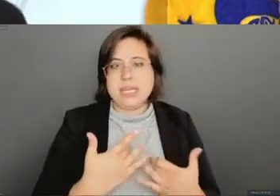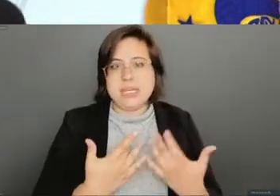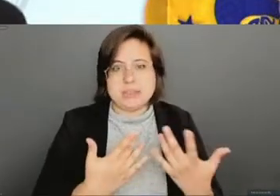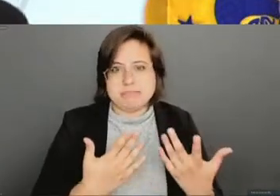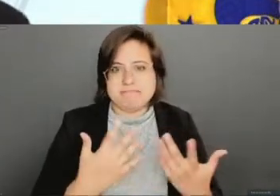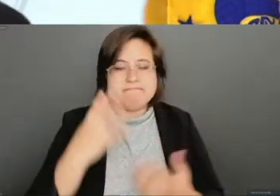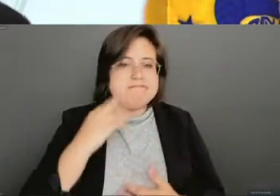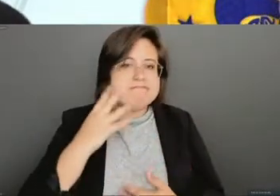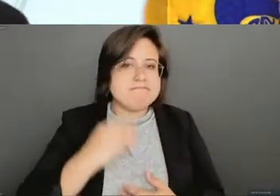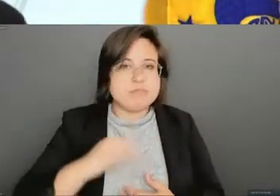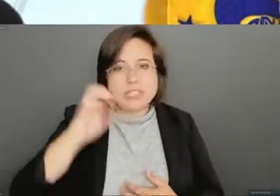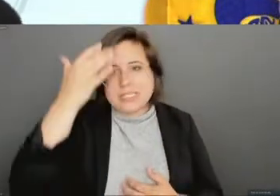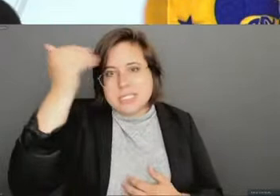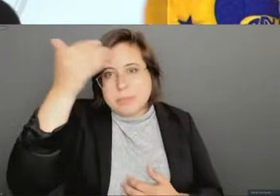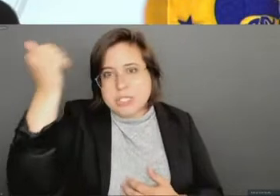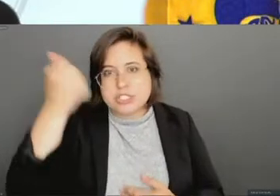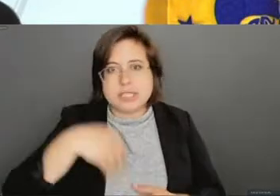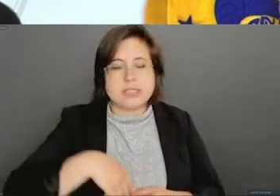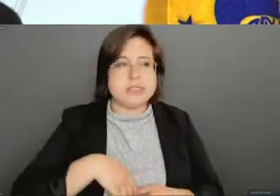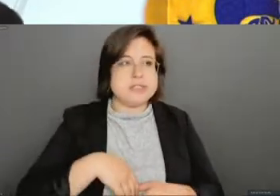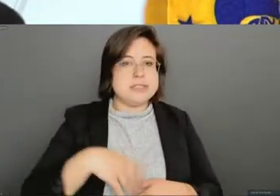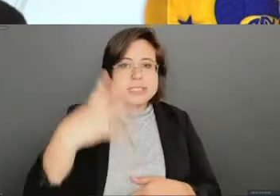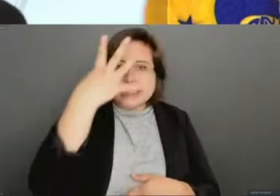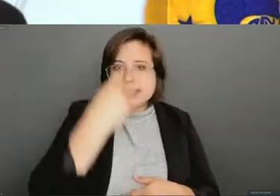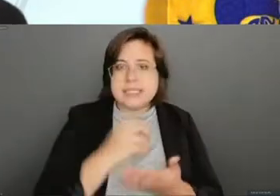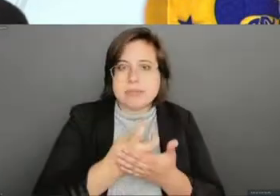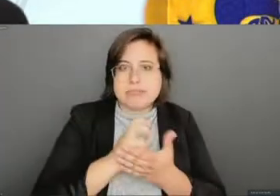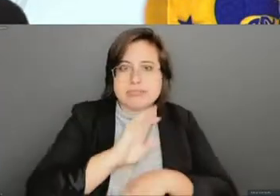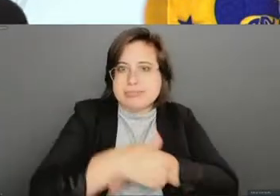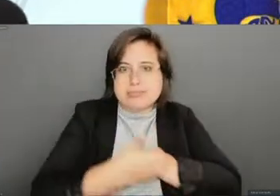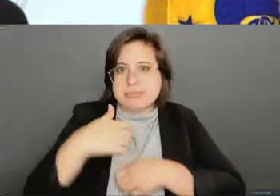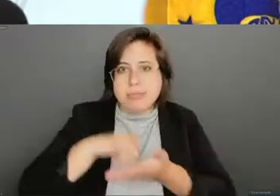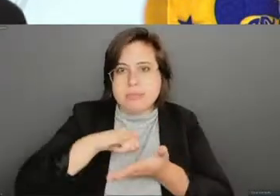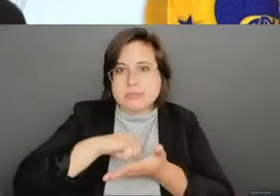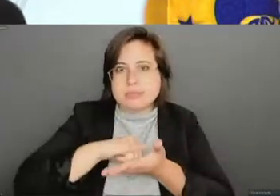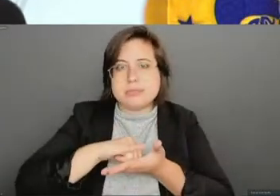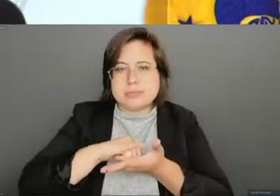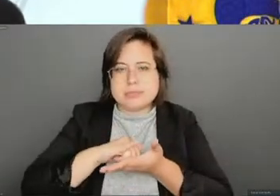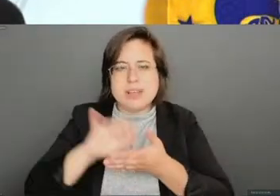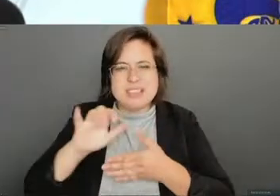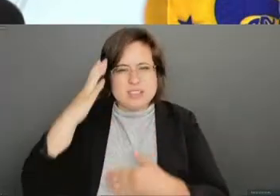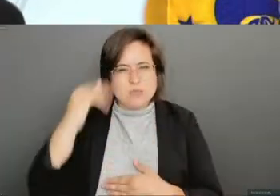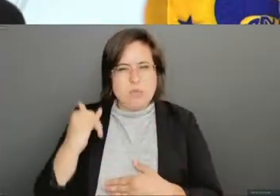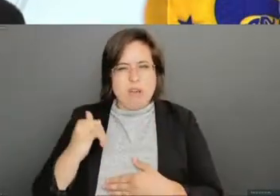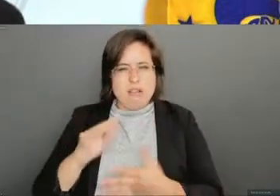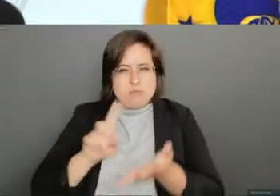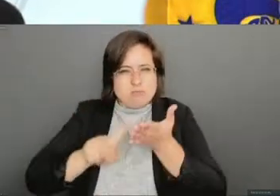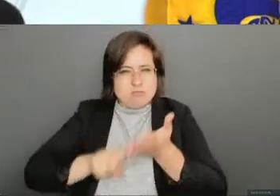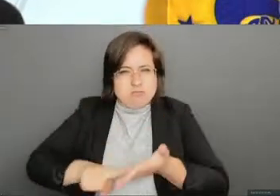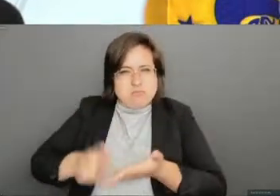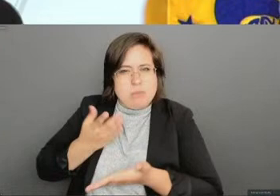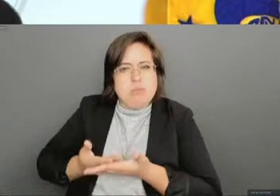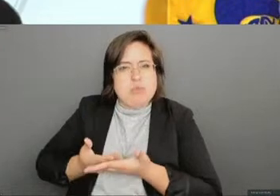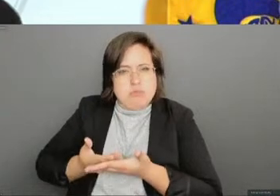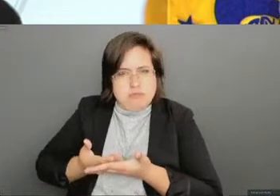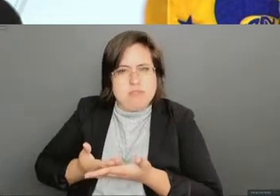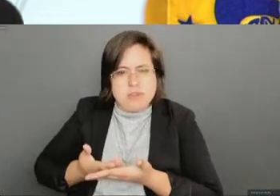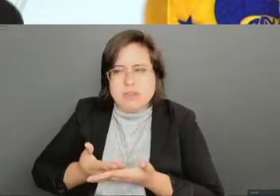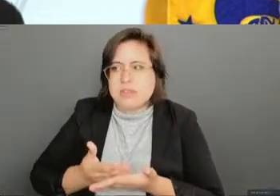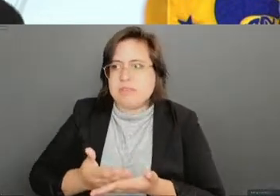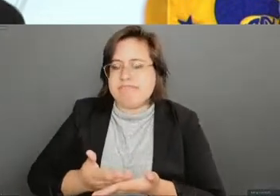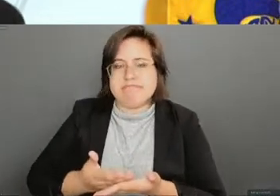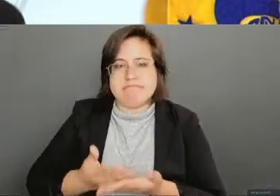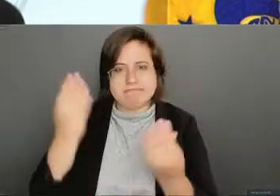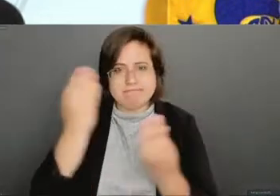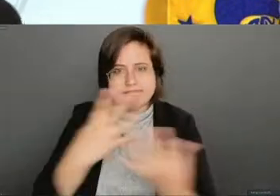dementia, to sleep disturbances, and so many other conditions. This is why, like, that body research tells us also that in the face